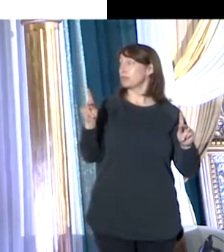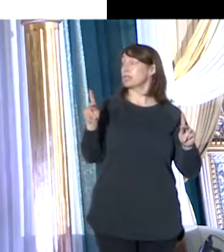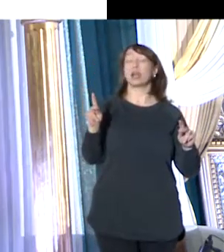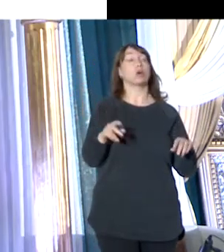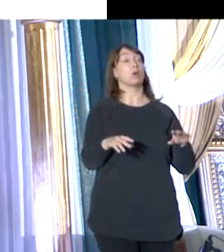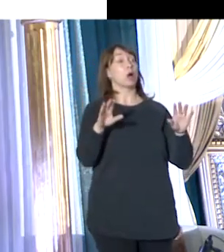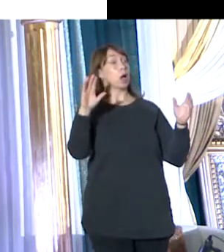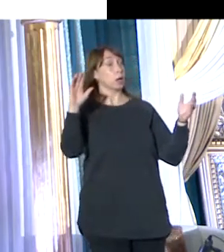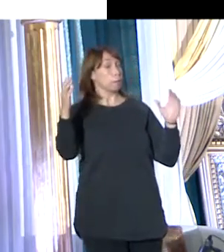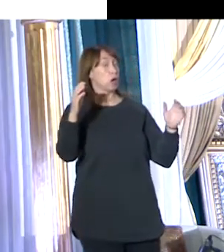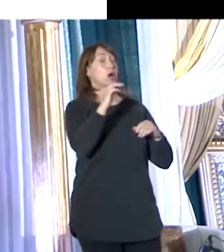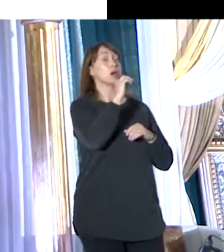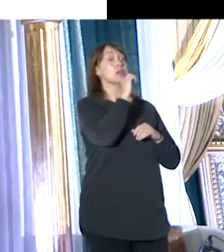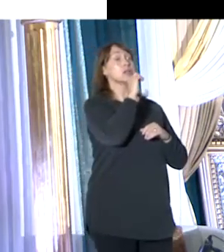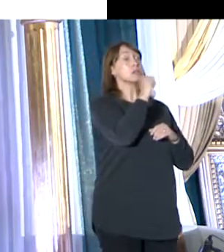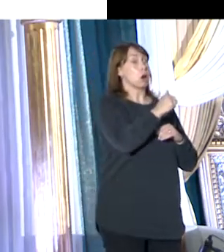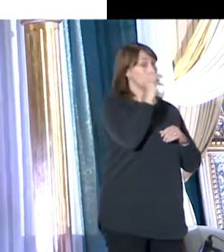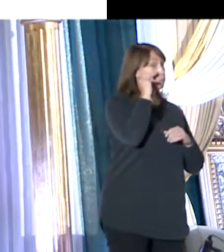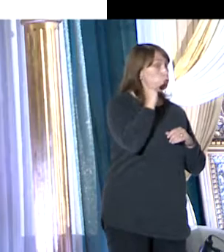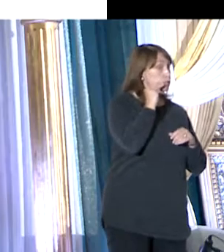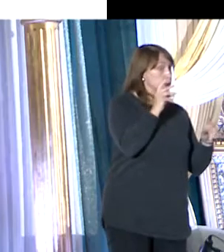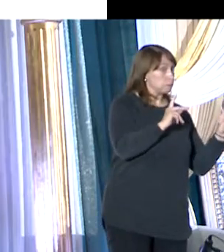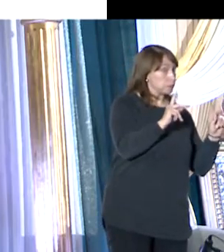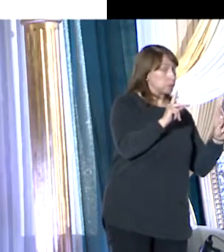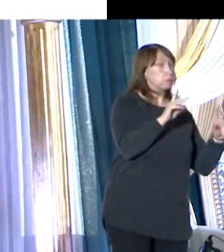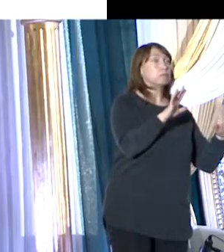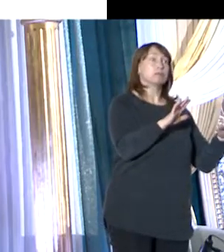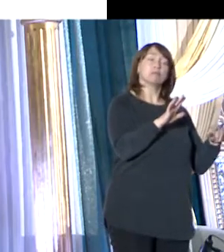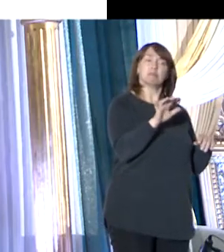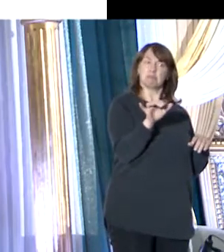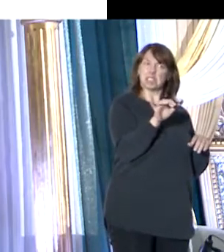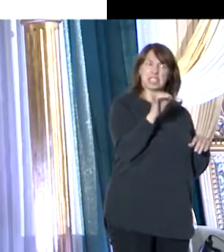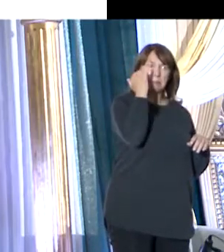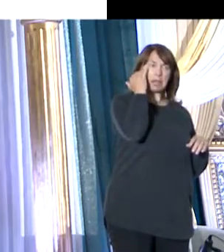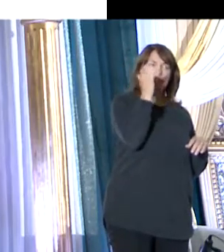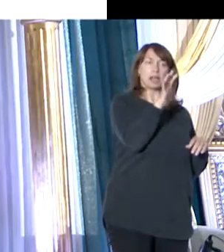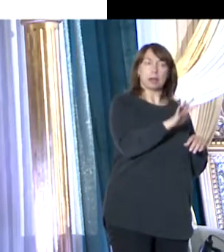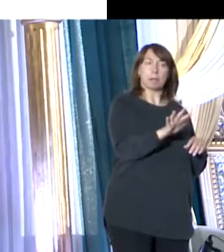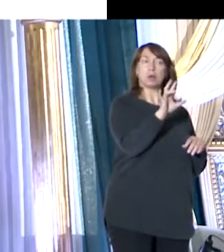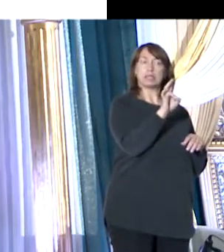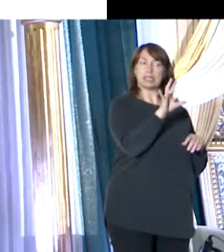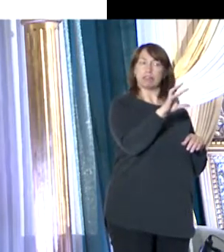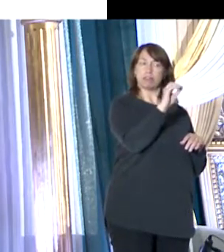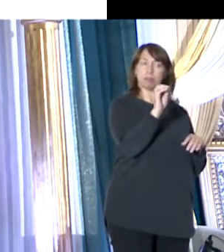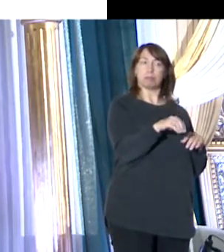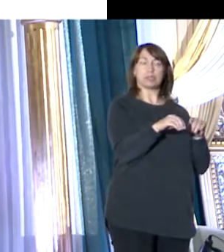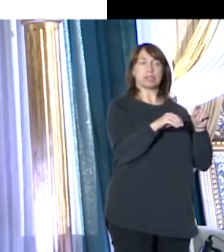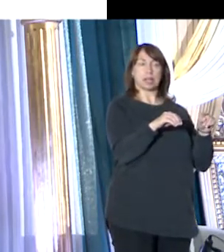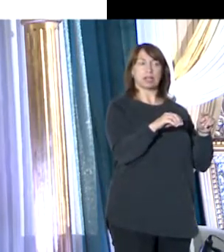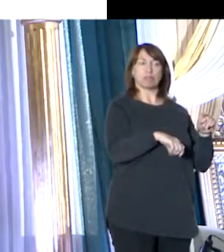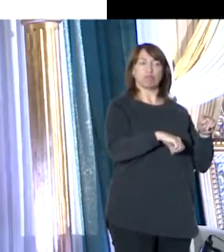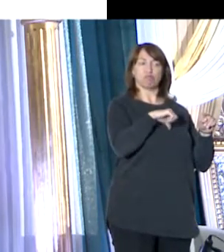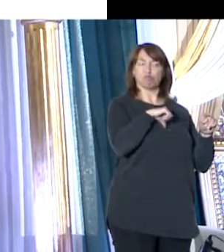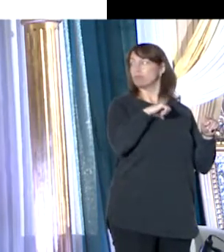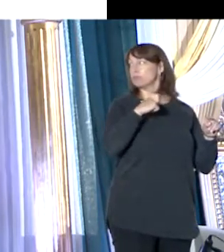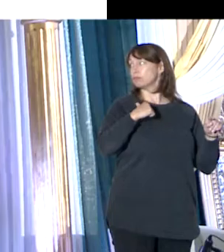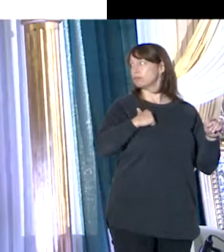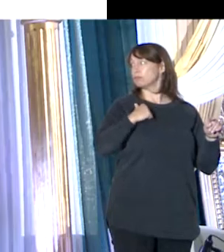same. About 3/4 of non-Muslim Canadians are very proud to be Canadian, but they're now trailing Muslims by about 10